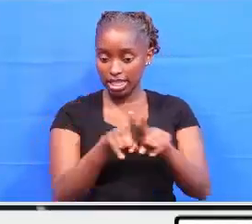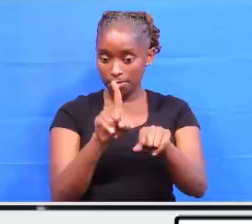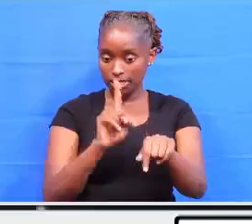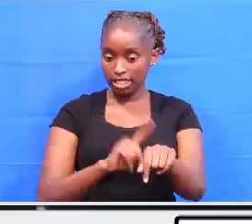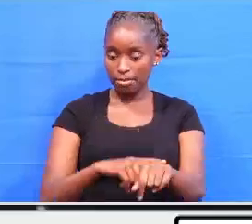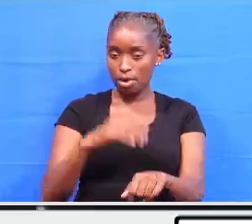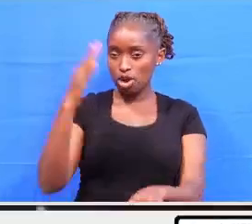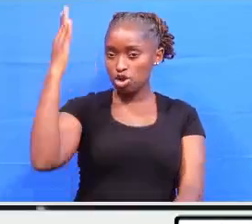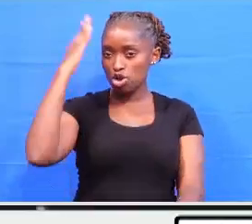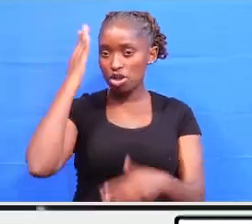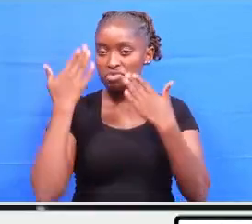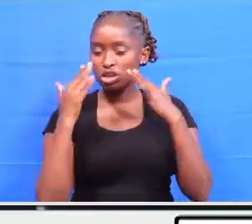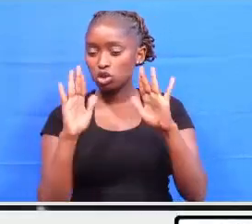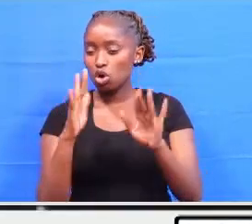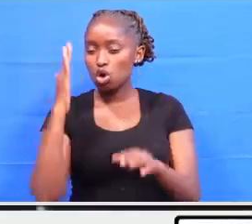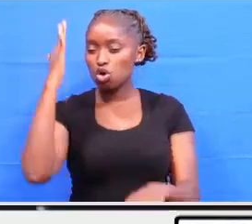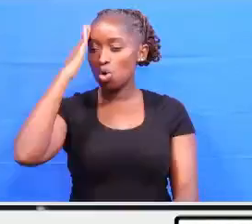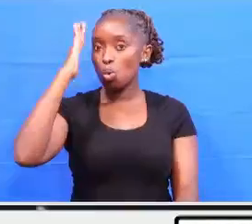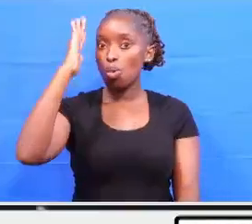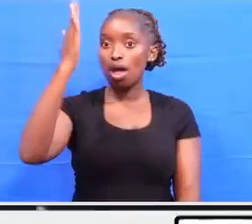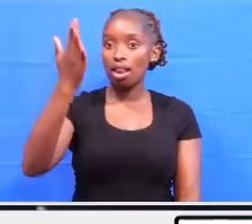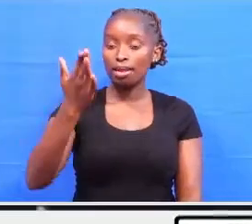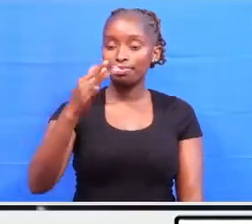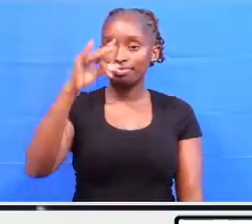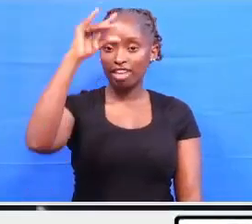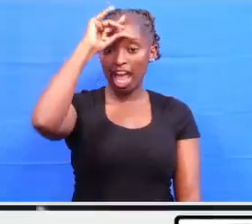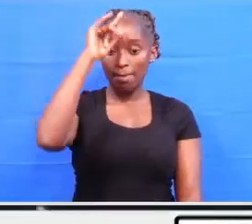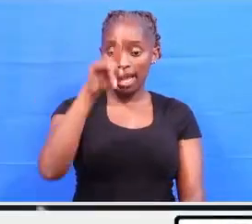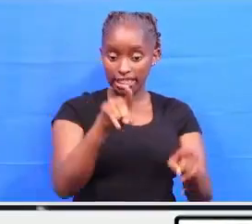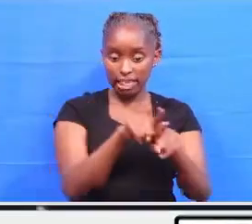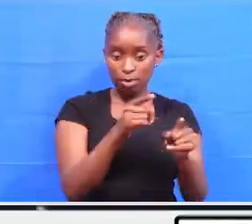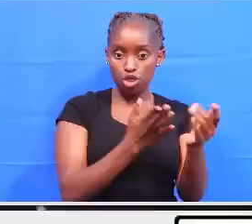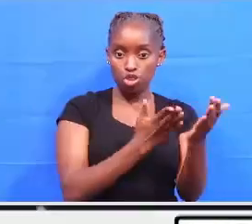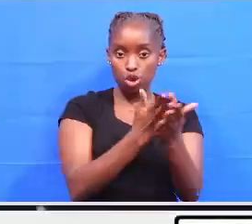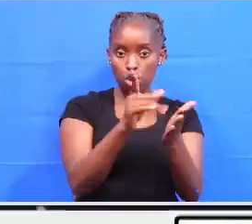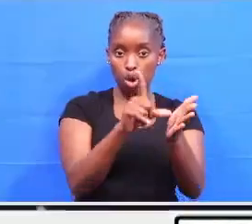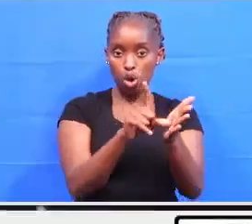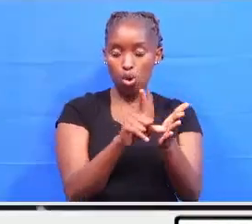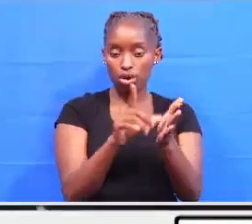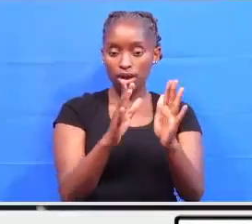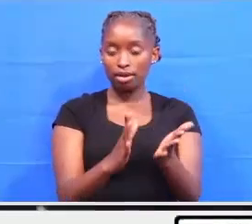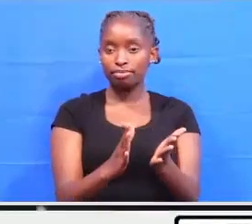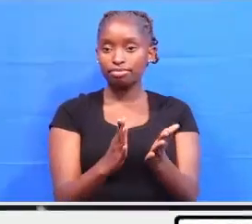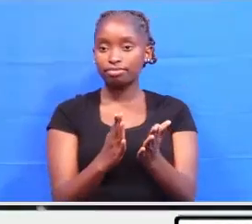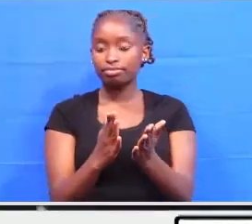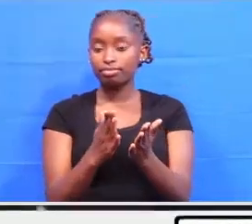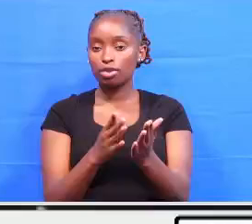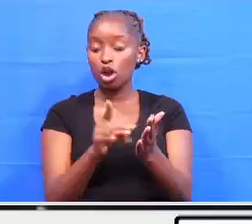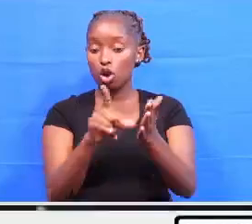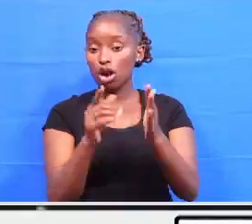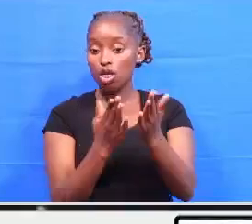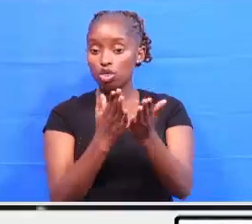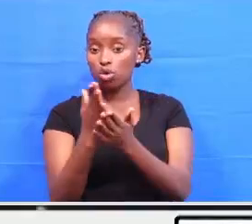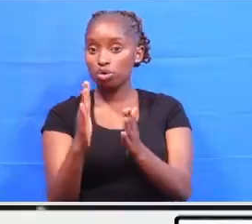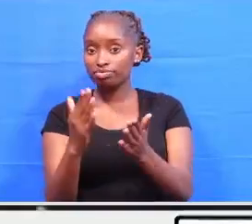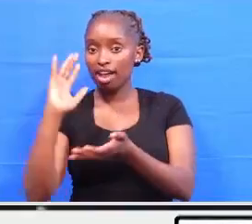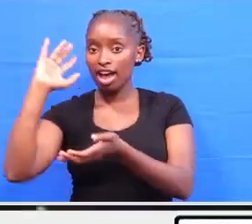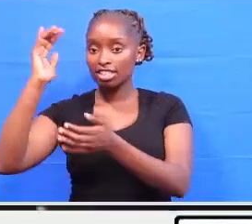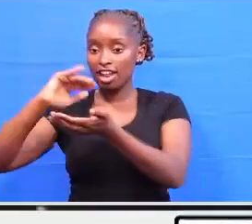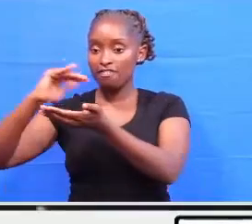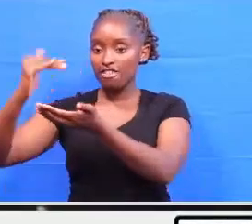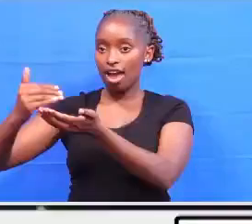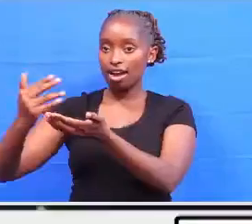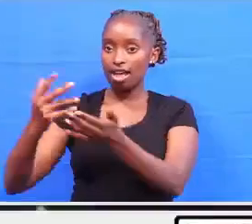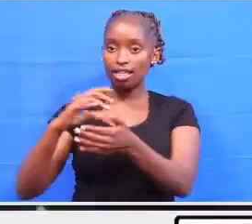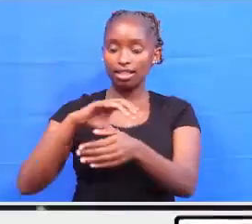will know, the government is also a lender through the Hustler Fund. The Hustler Fund was made in order to ensure that people from, you know, the